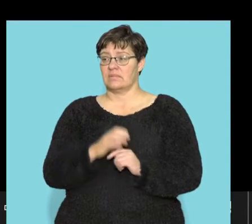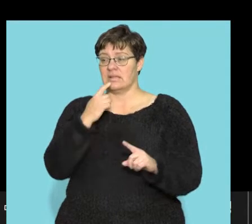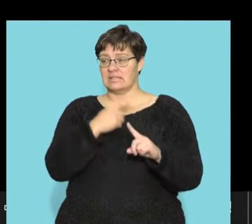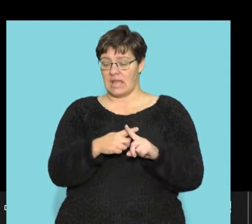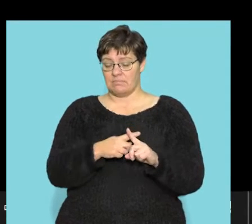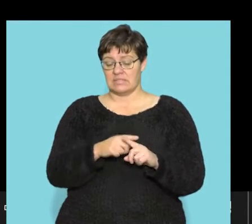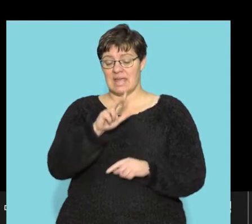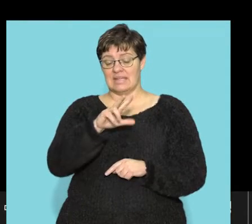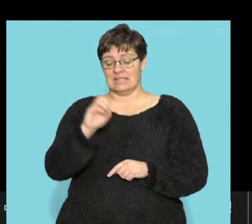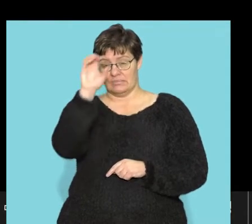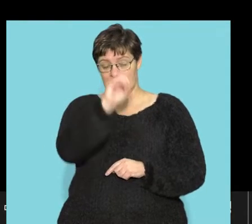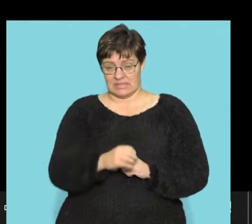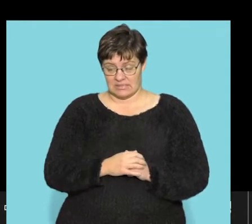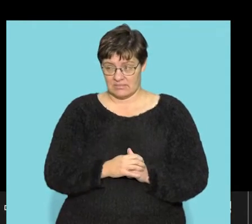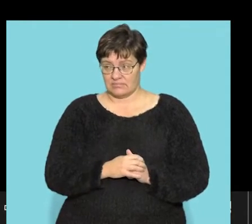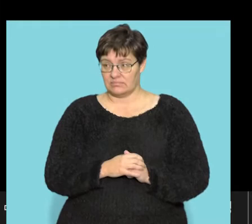times the 80%,